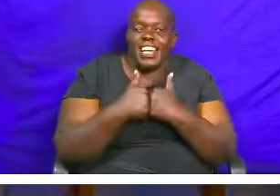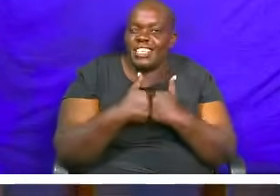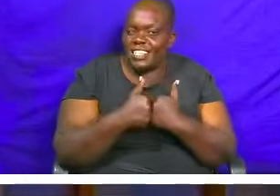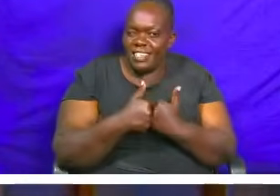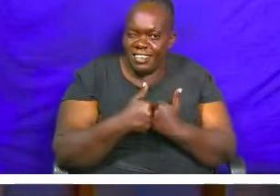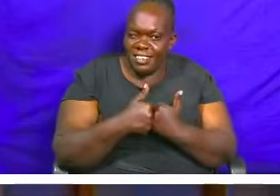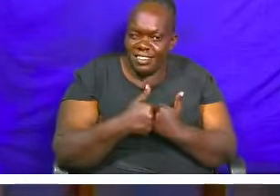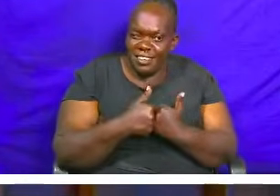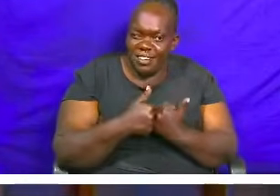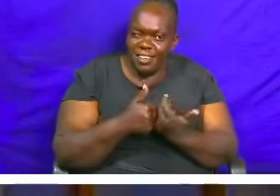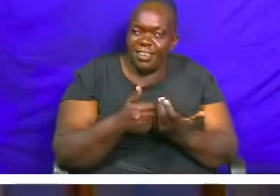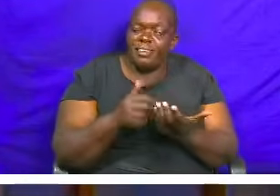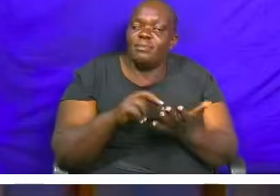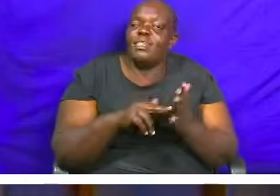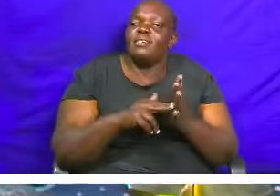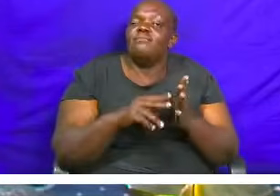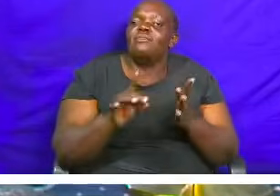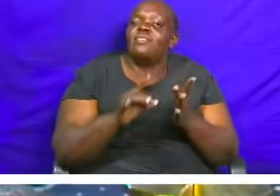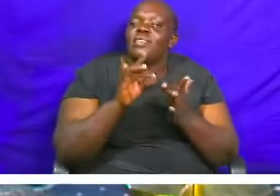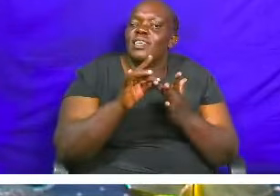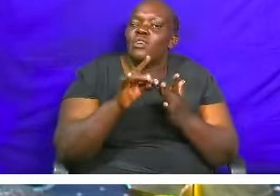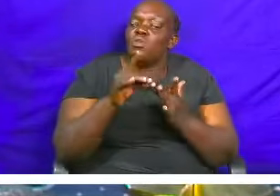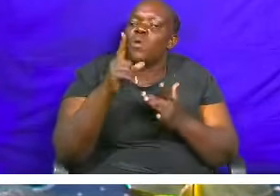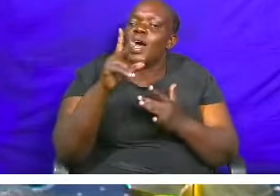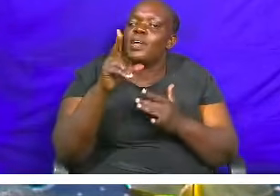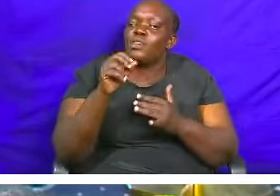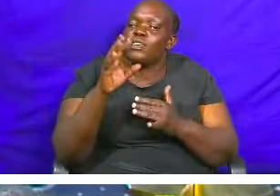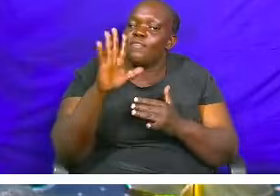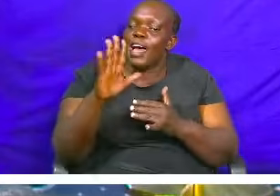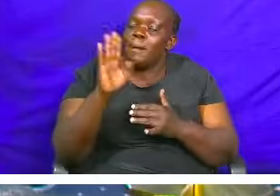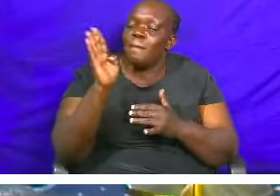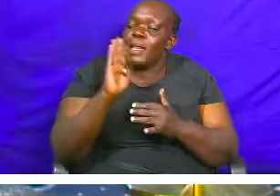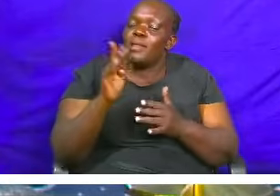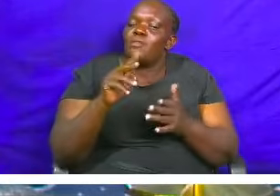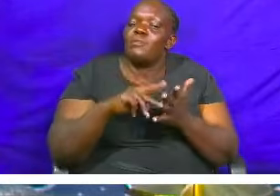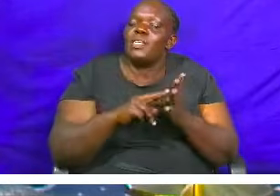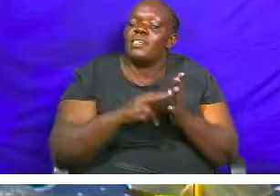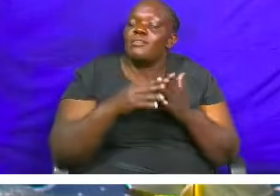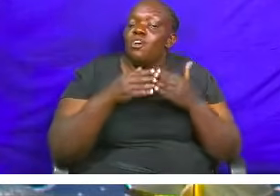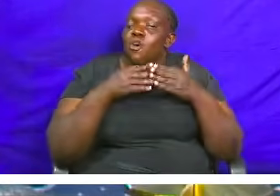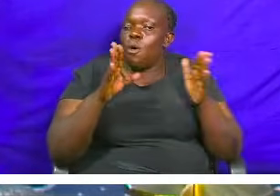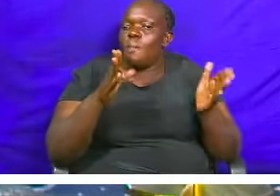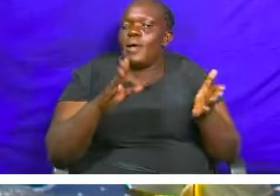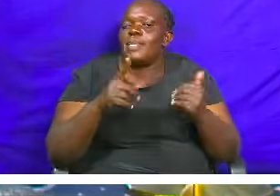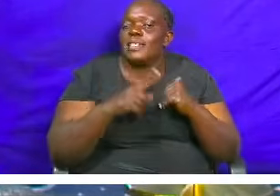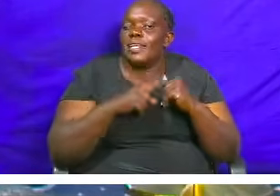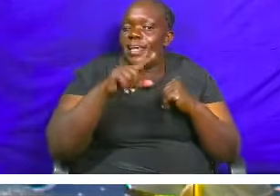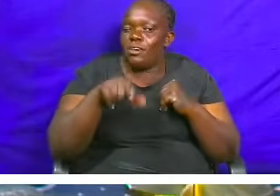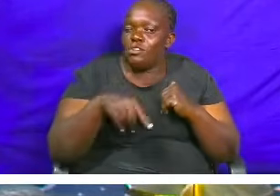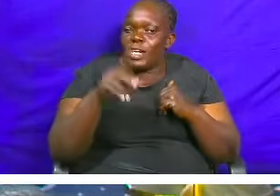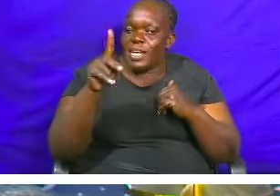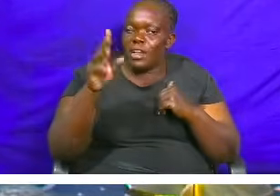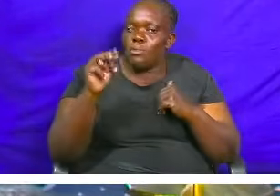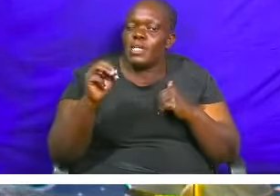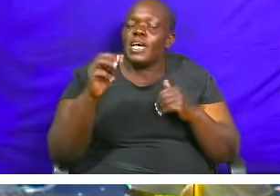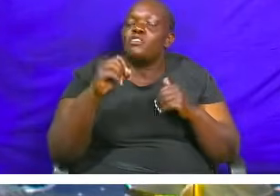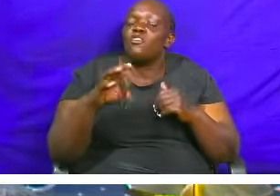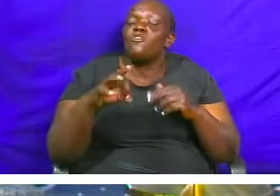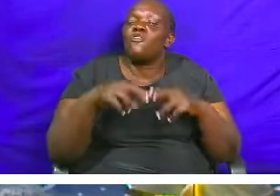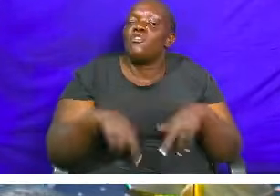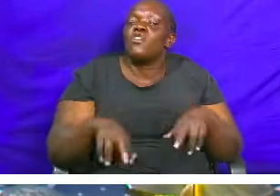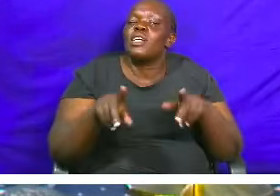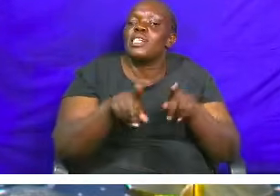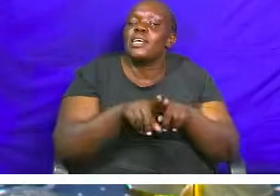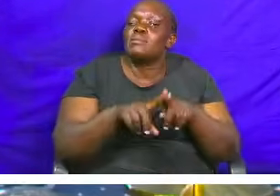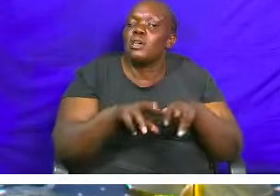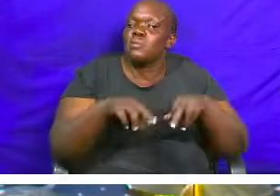has been securitized. Yeah. We got 175 billion, and we have been able to unlock, over 6,000 kilometers of roads. Yes, exactly. Really. So it's the same roads that